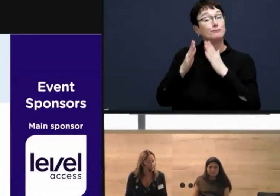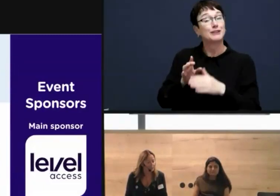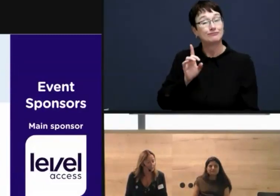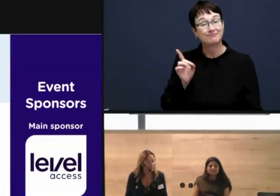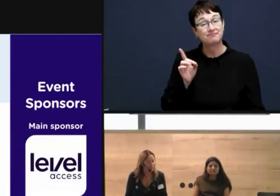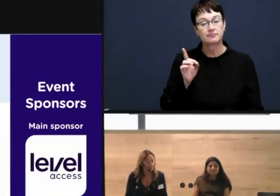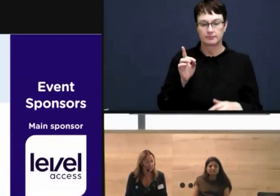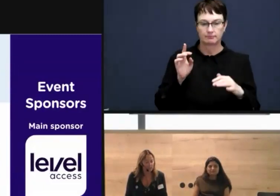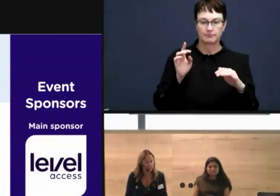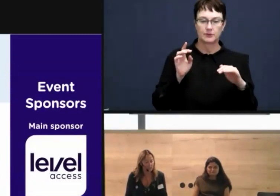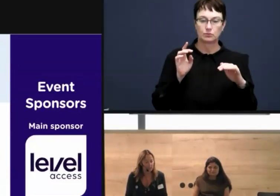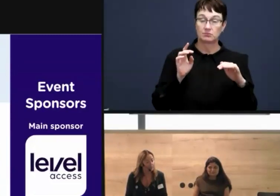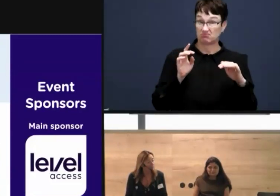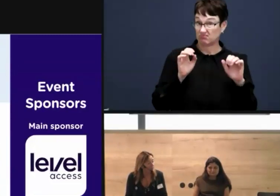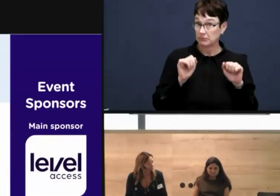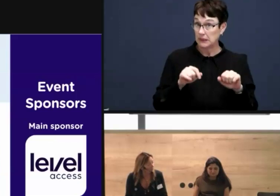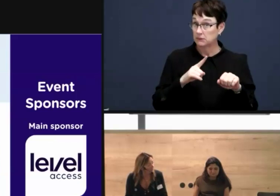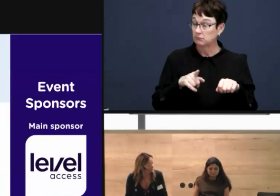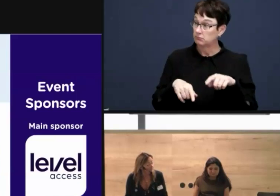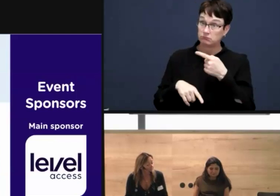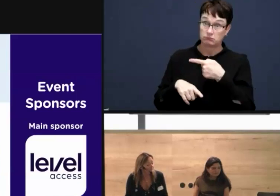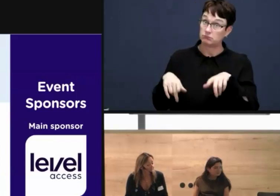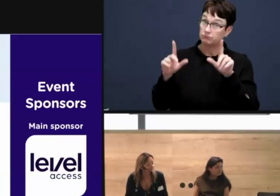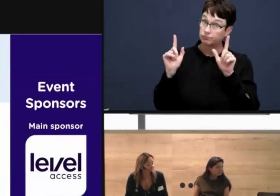bodies. So could we please run the video?